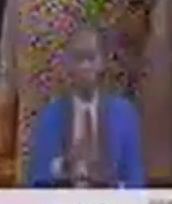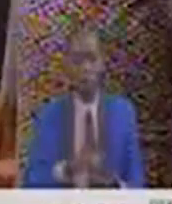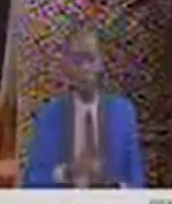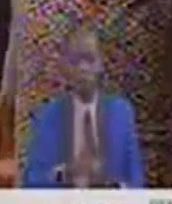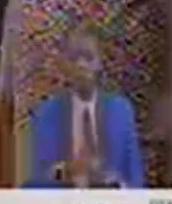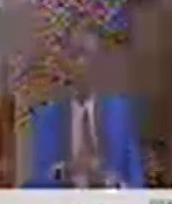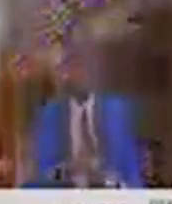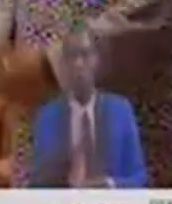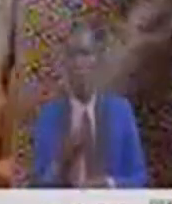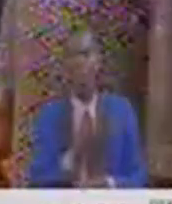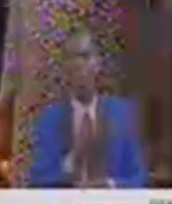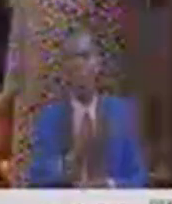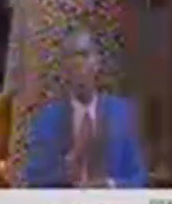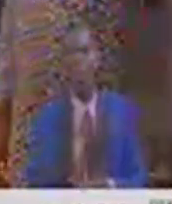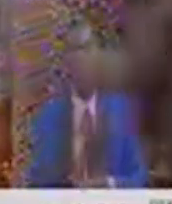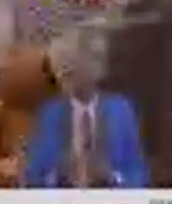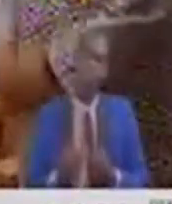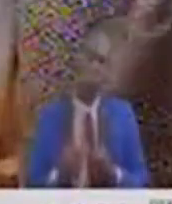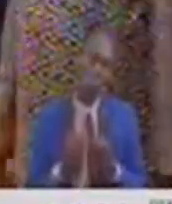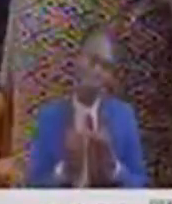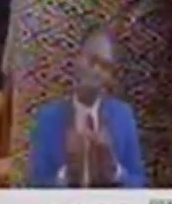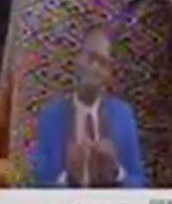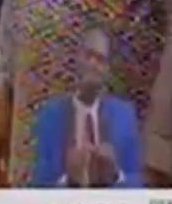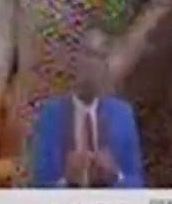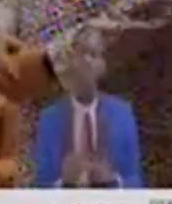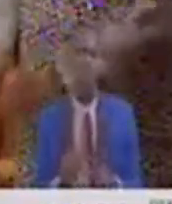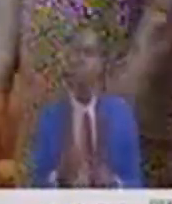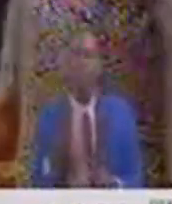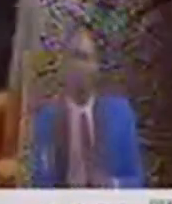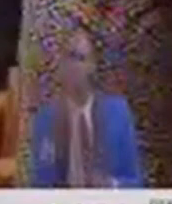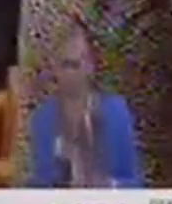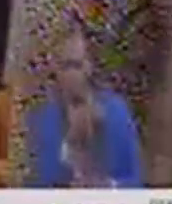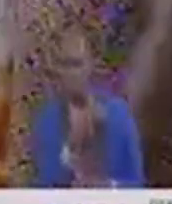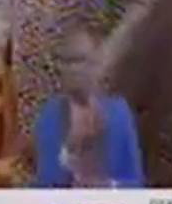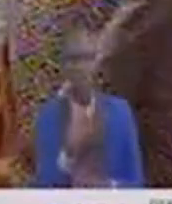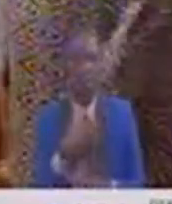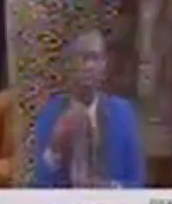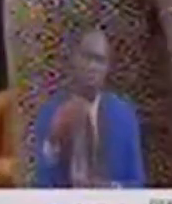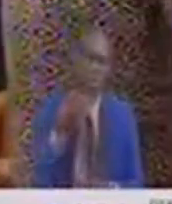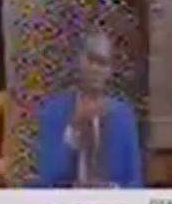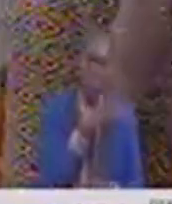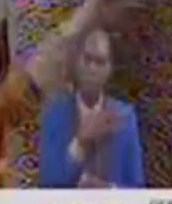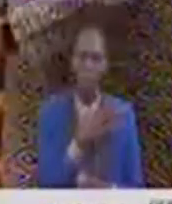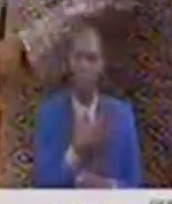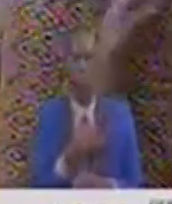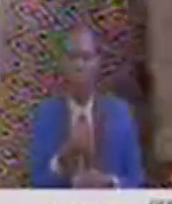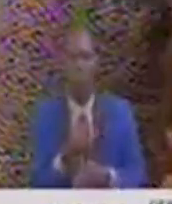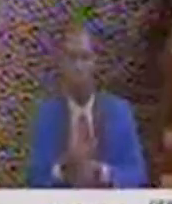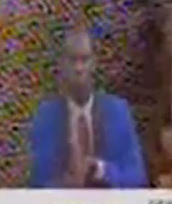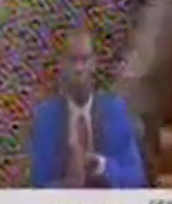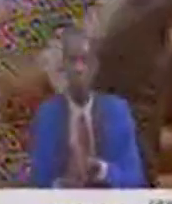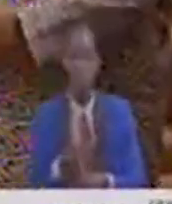and you keep on with the lying and the lying and the lying and the deception